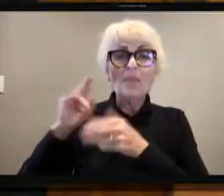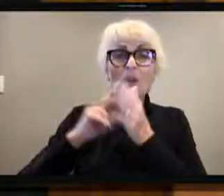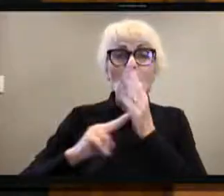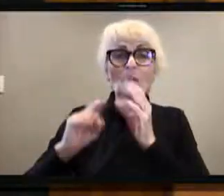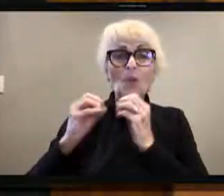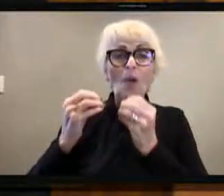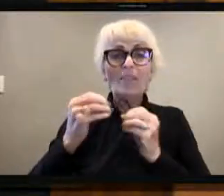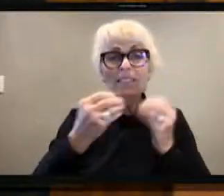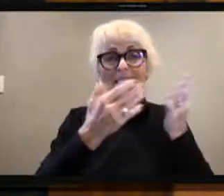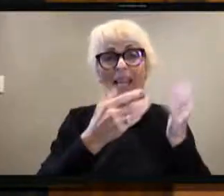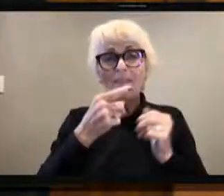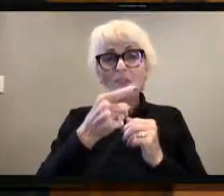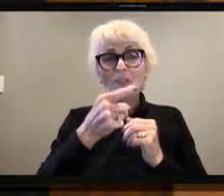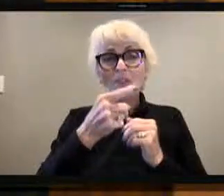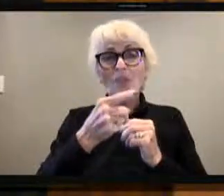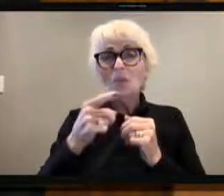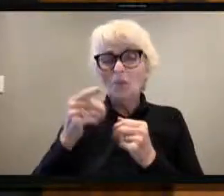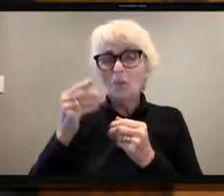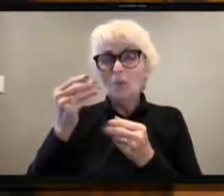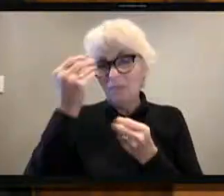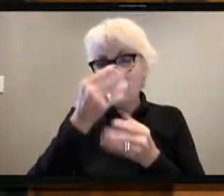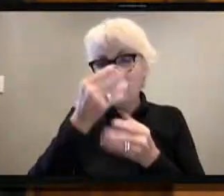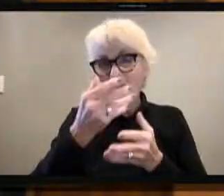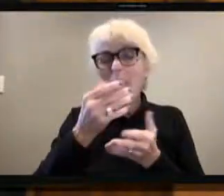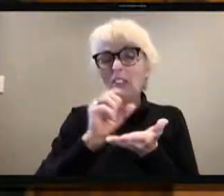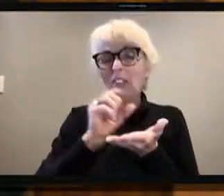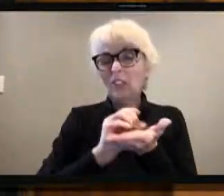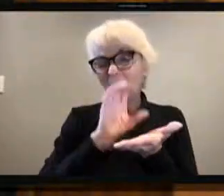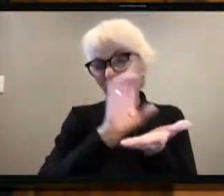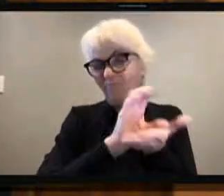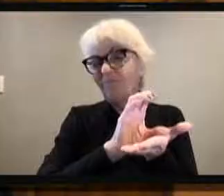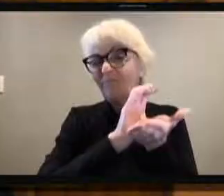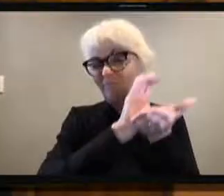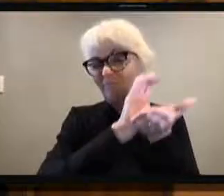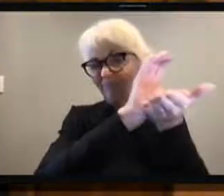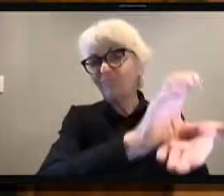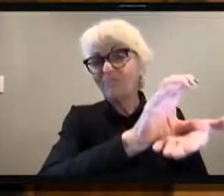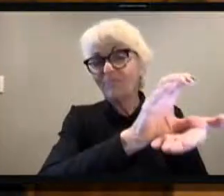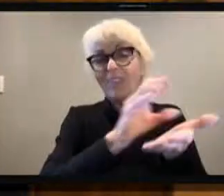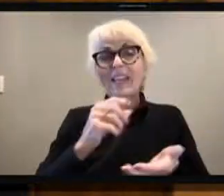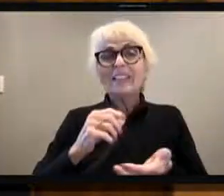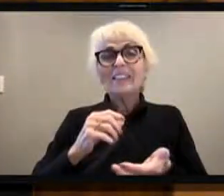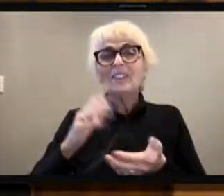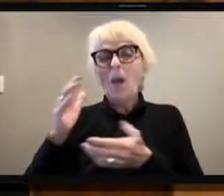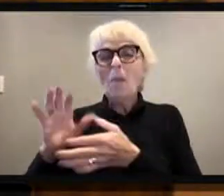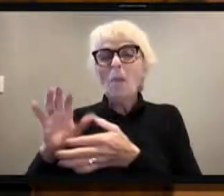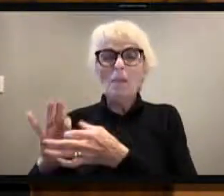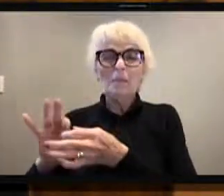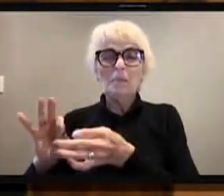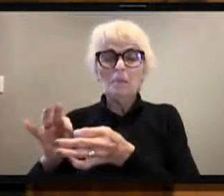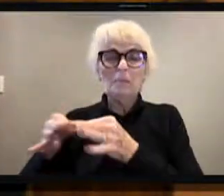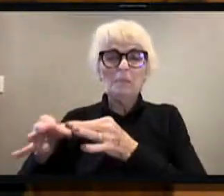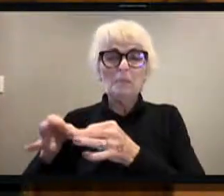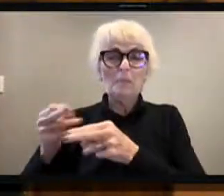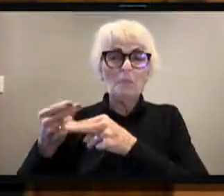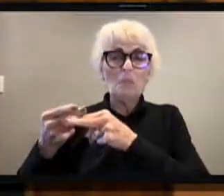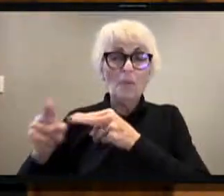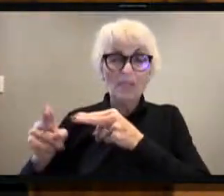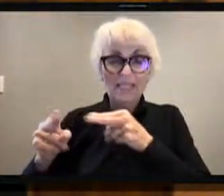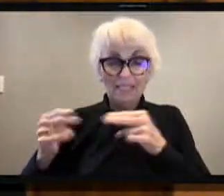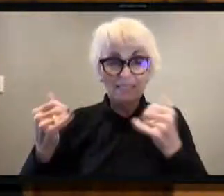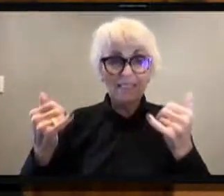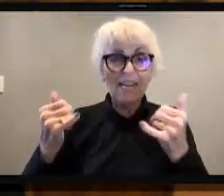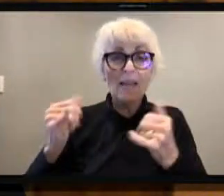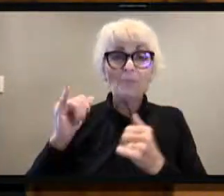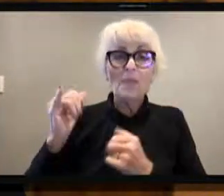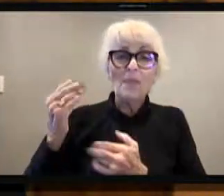with a pack of information that I will speak briefly about today. Okay. But the nomination I'm going to